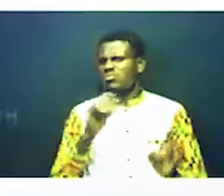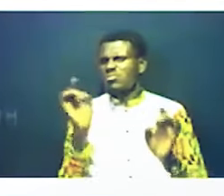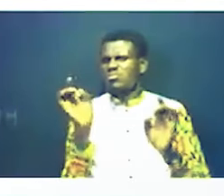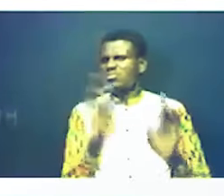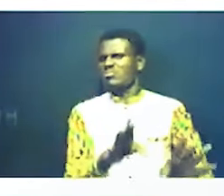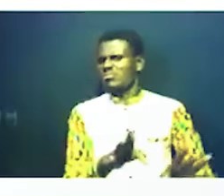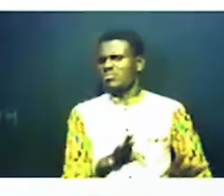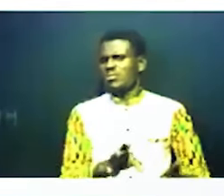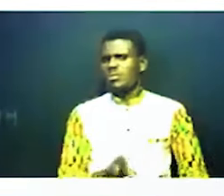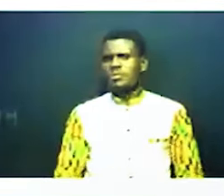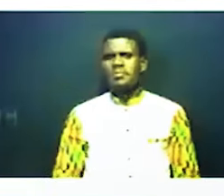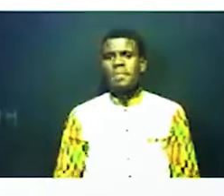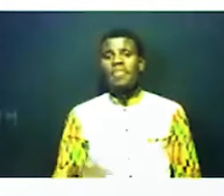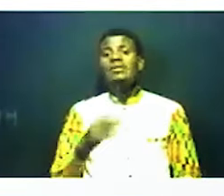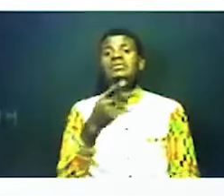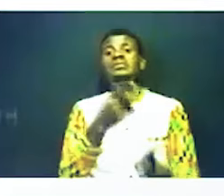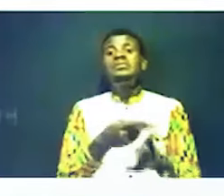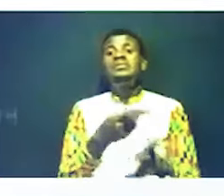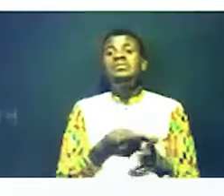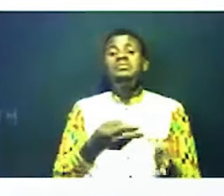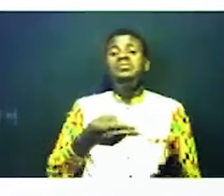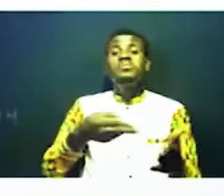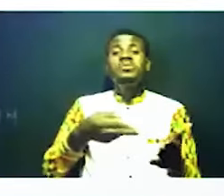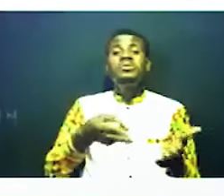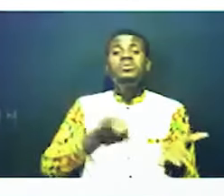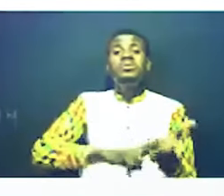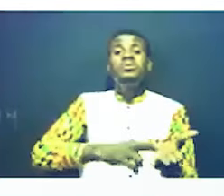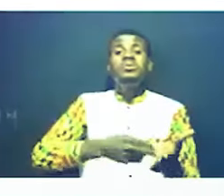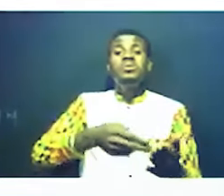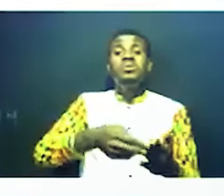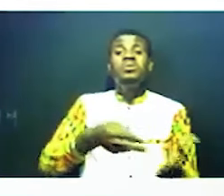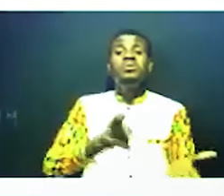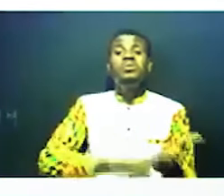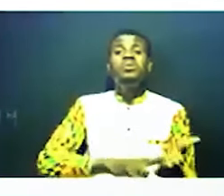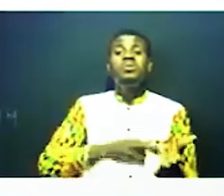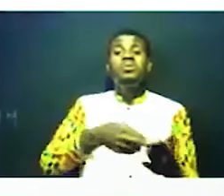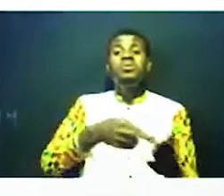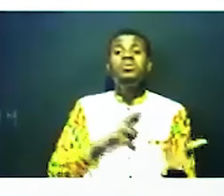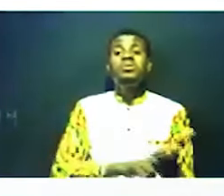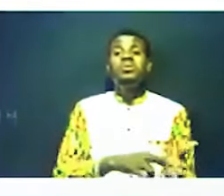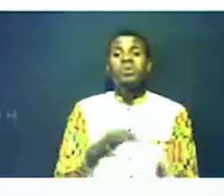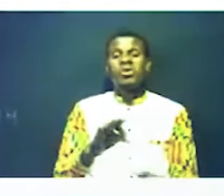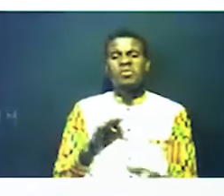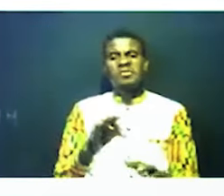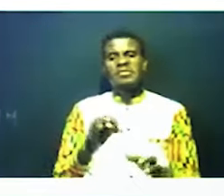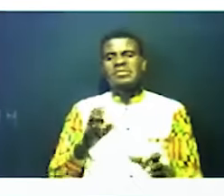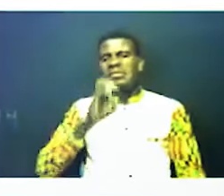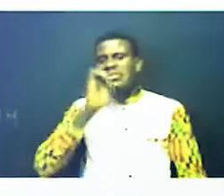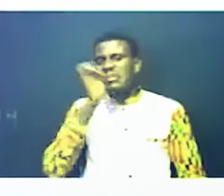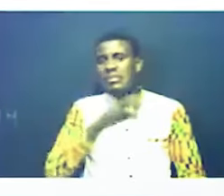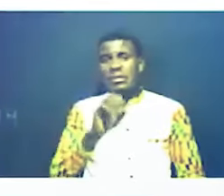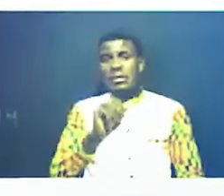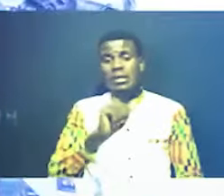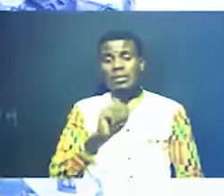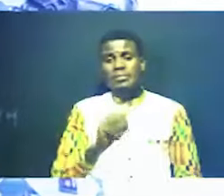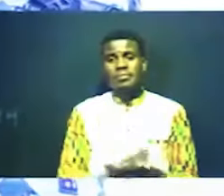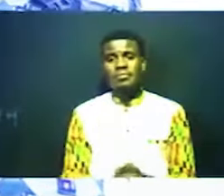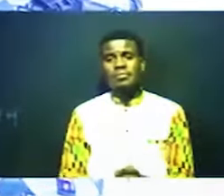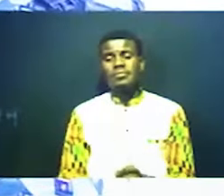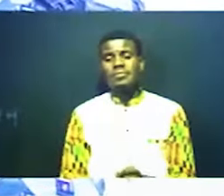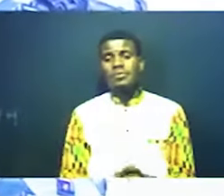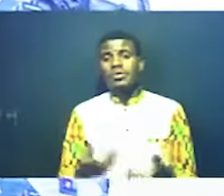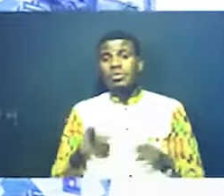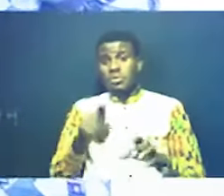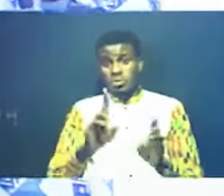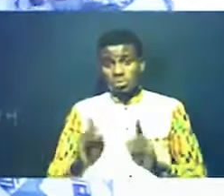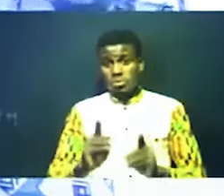They keep records of evil. Now, any little thing you do to a bitter person,